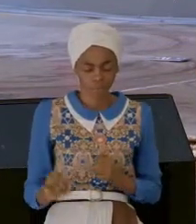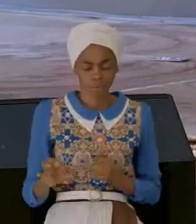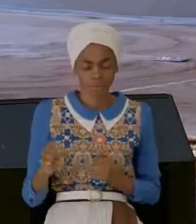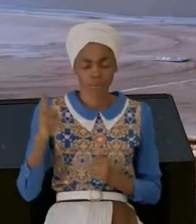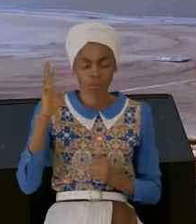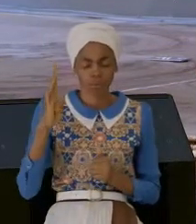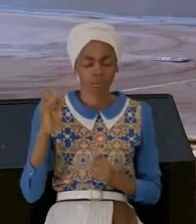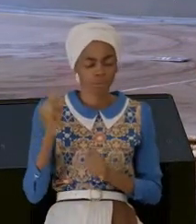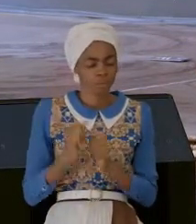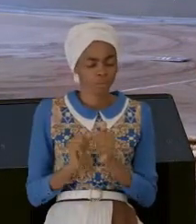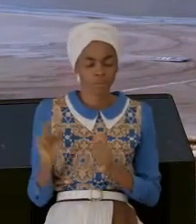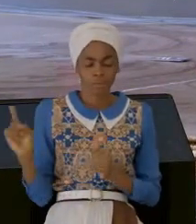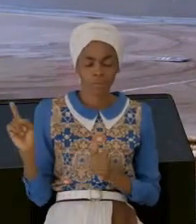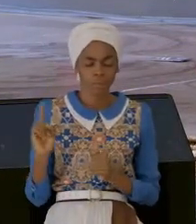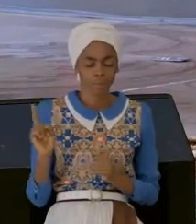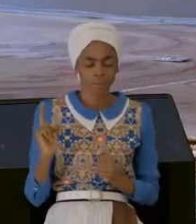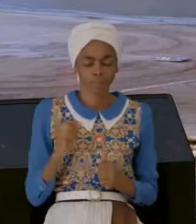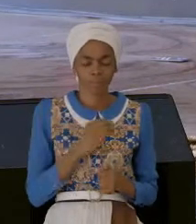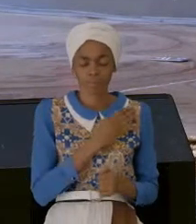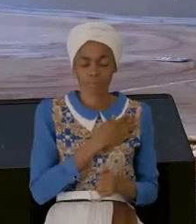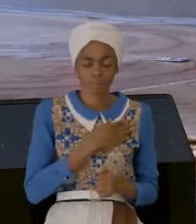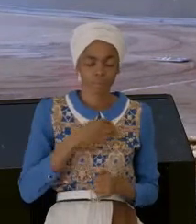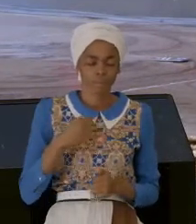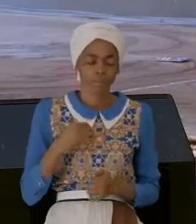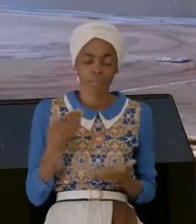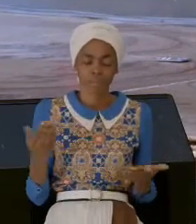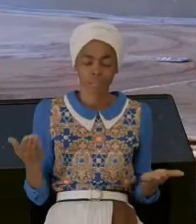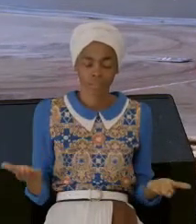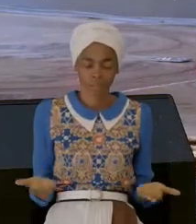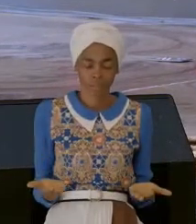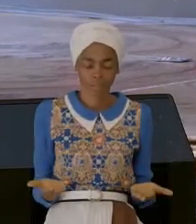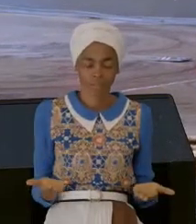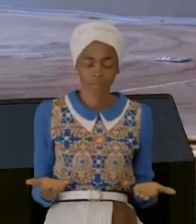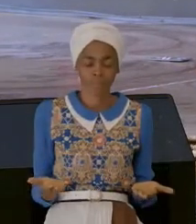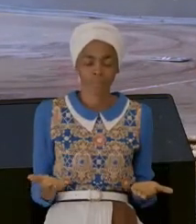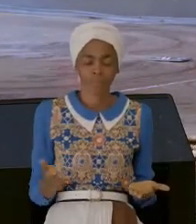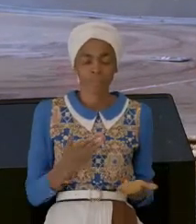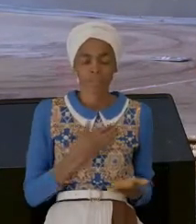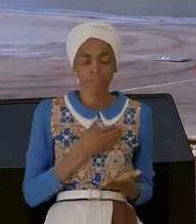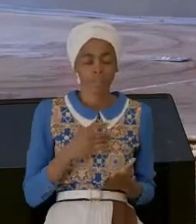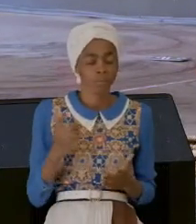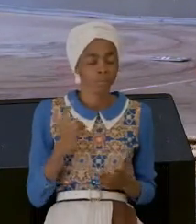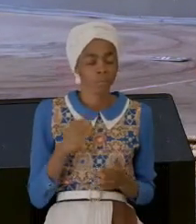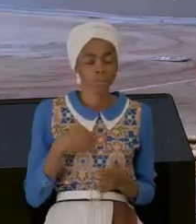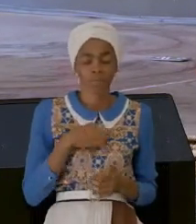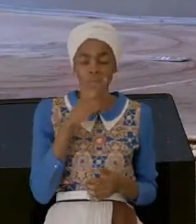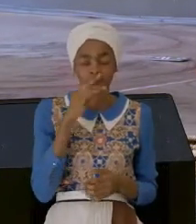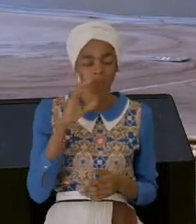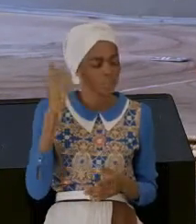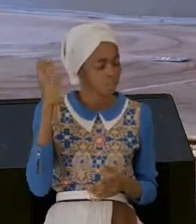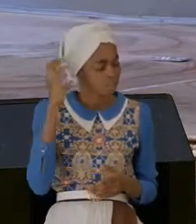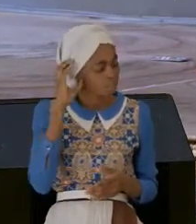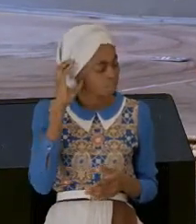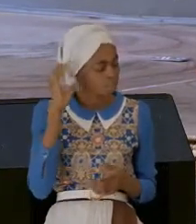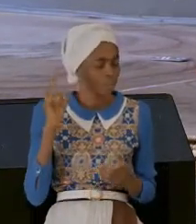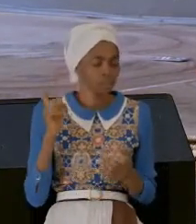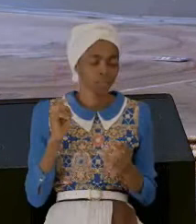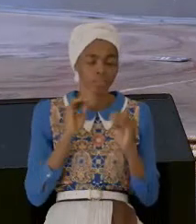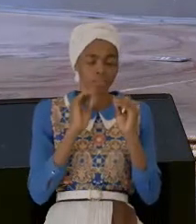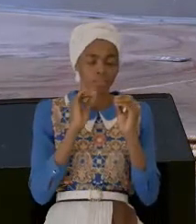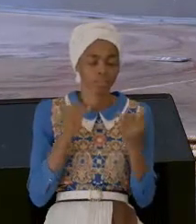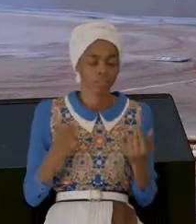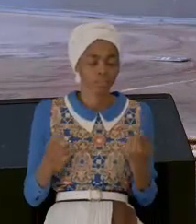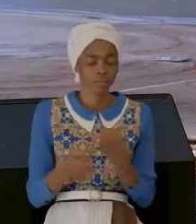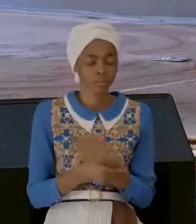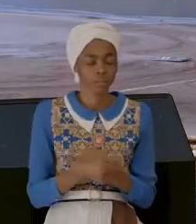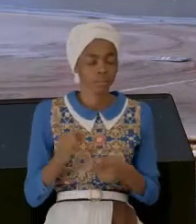everywhere and over here away will listen to the teaching today that will